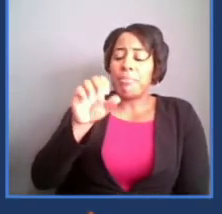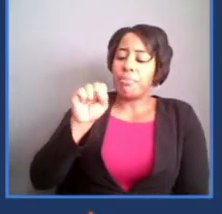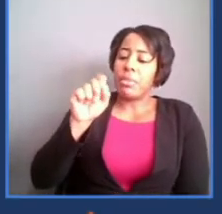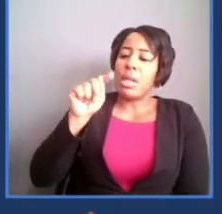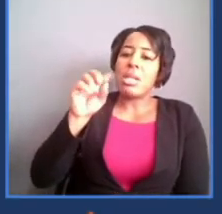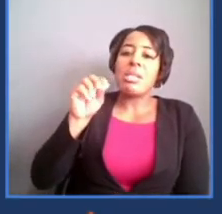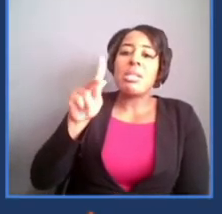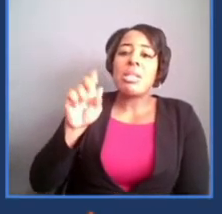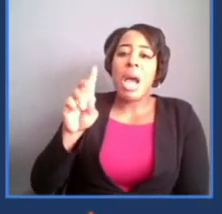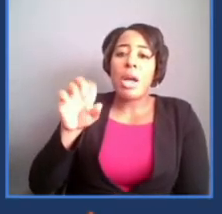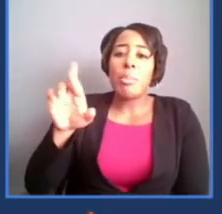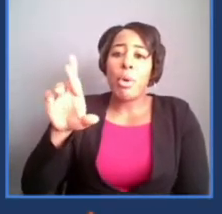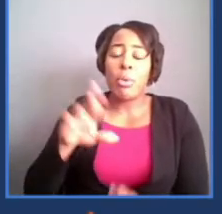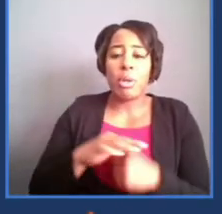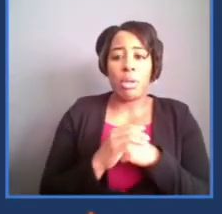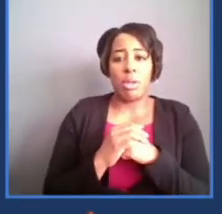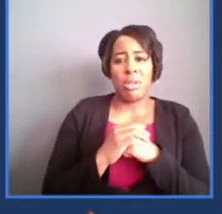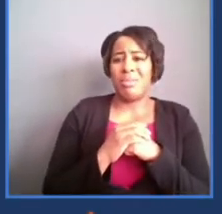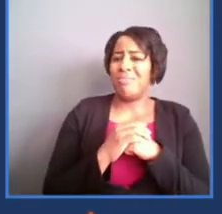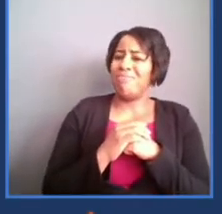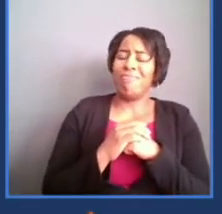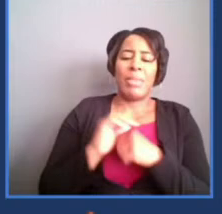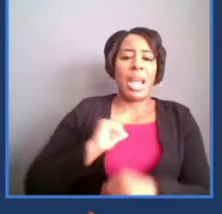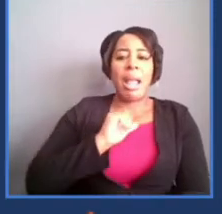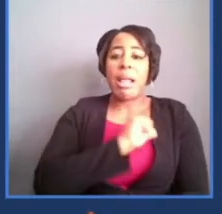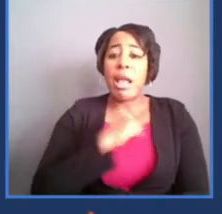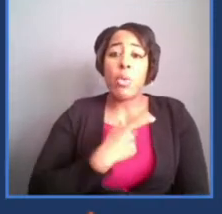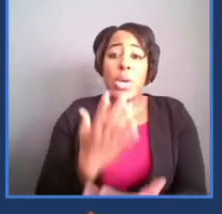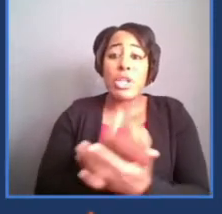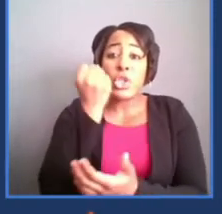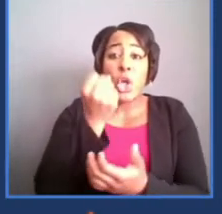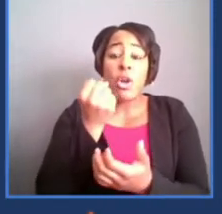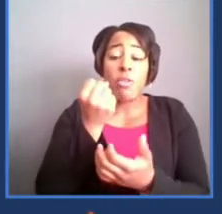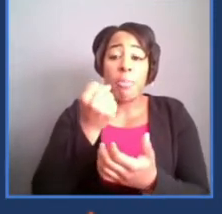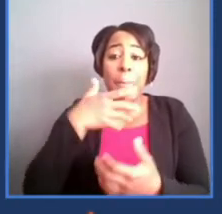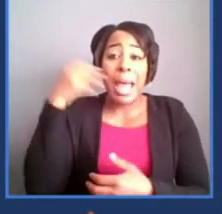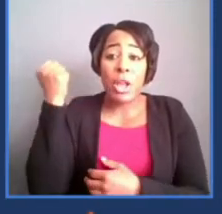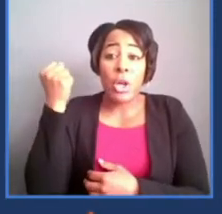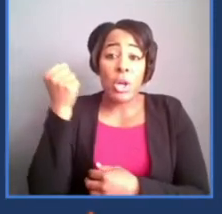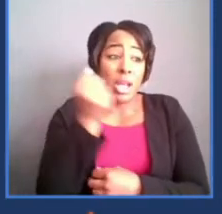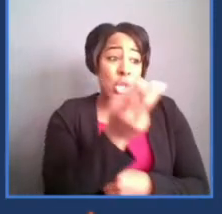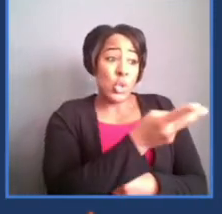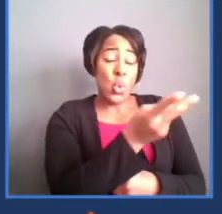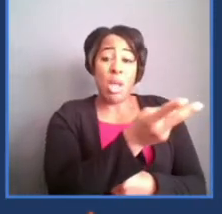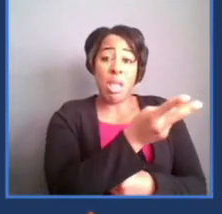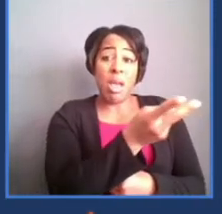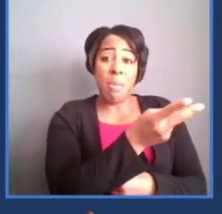Atlanta, we deserve better, and retirement is coming for David Perdue and Kelly Loeffler, Atlanta.